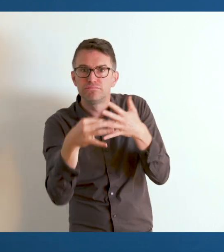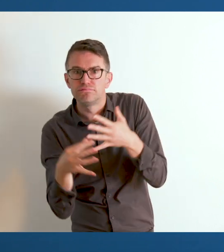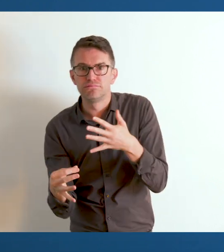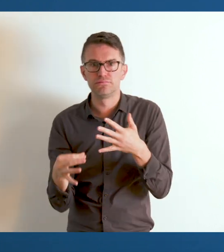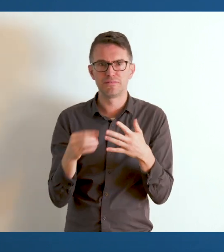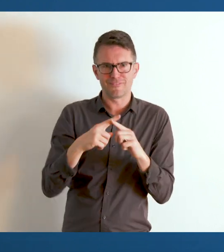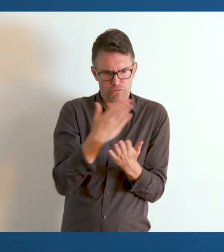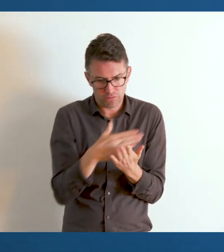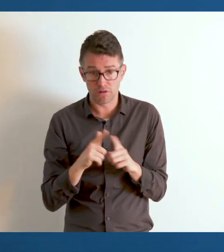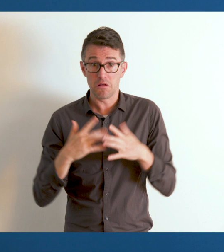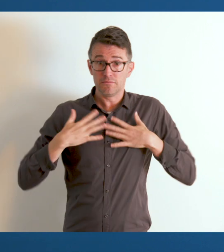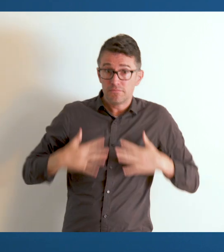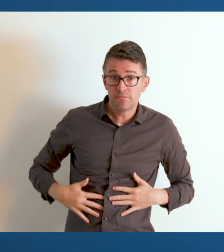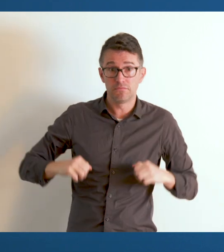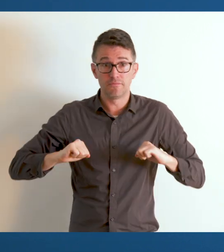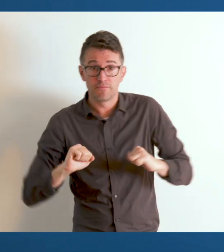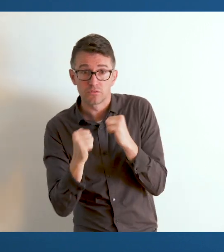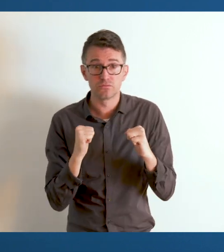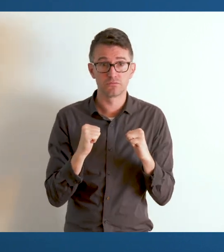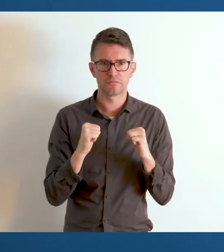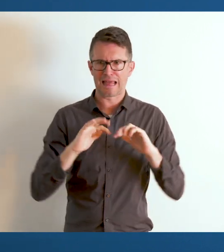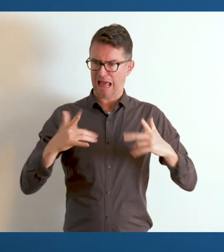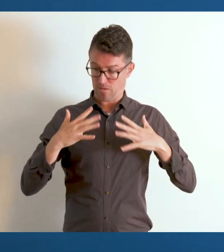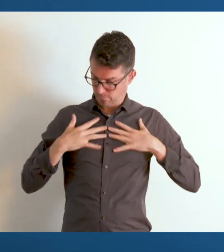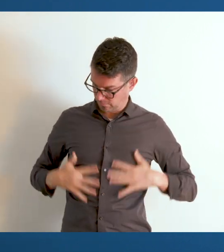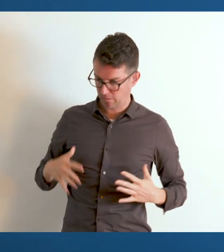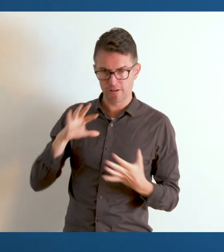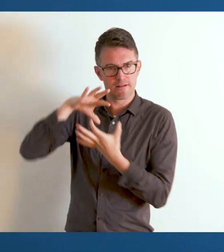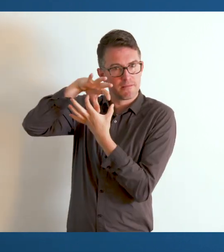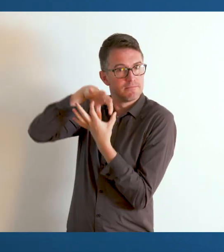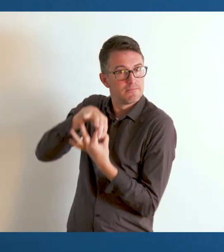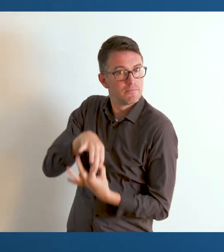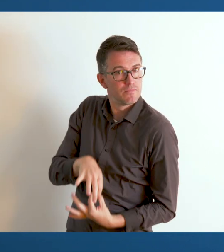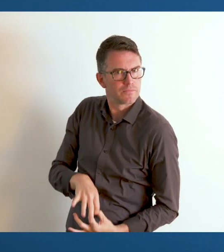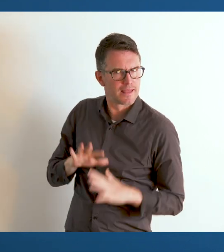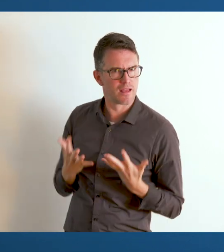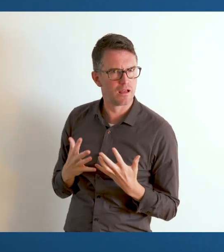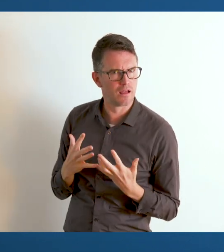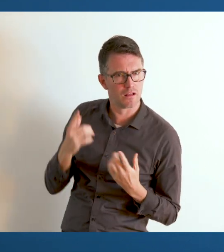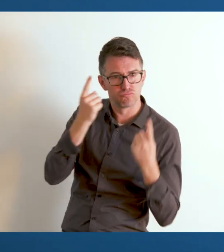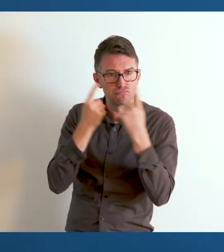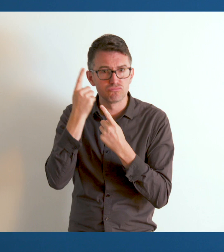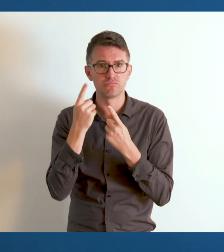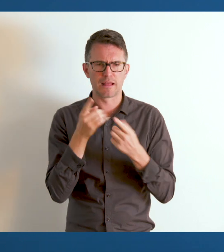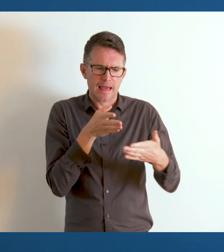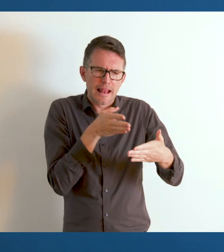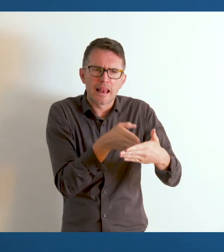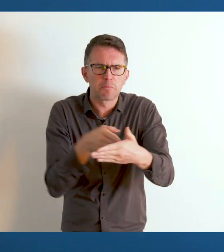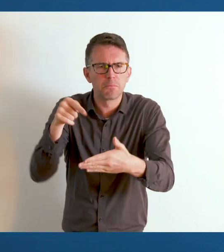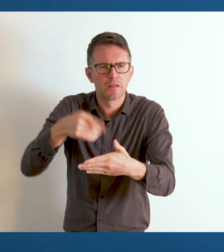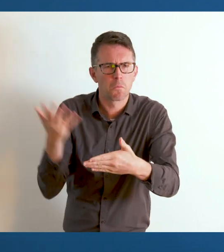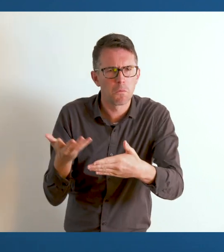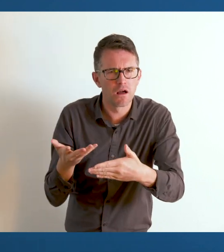and structure. So how your body is put together, limitations in activities or